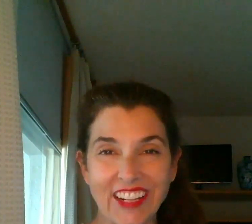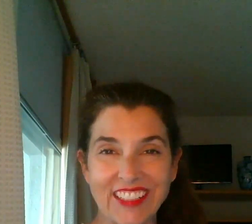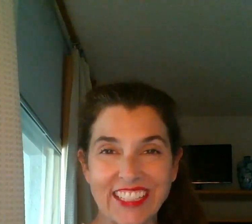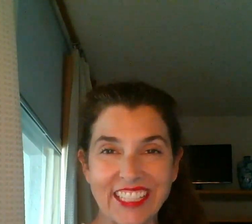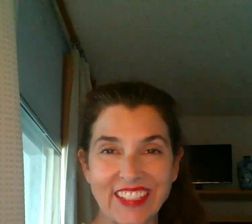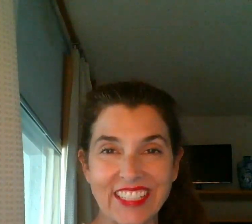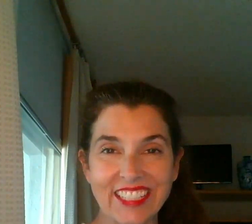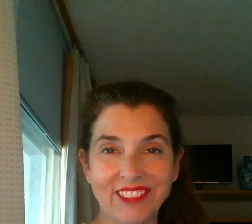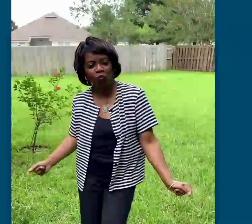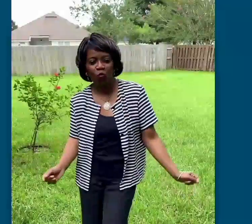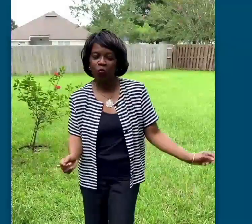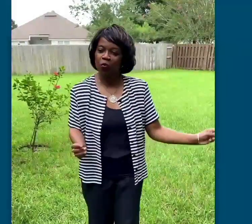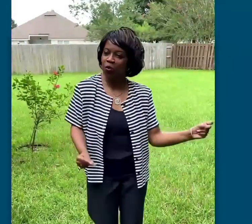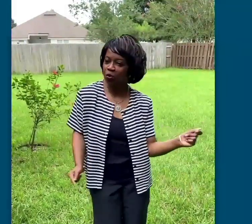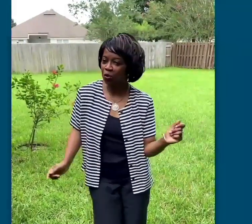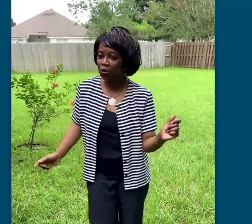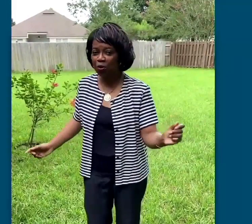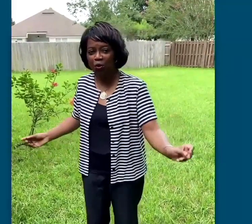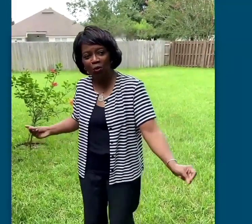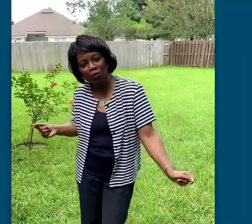FSCJ Artist Series.